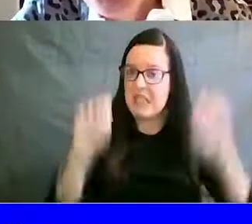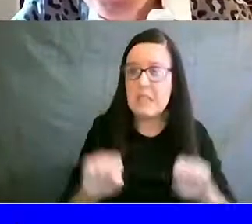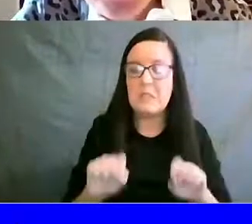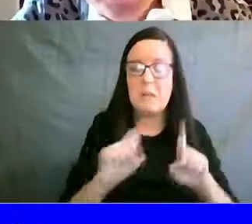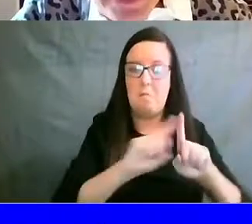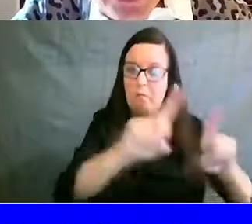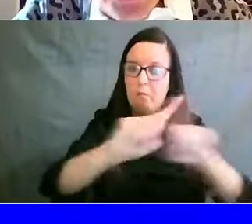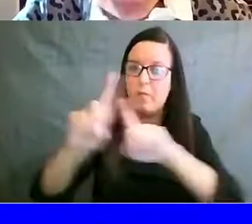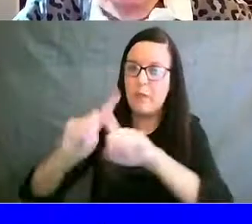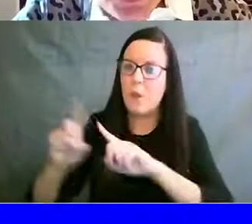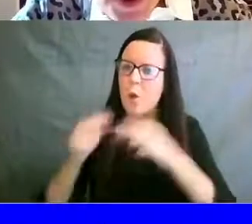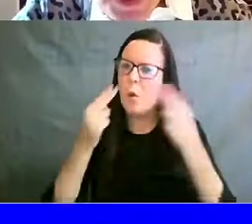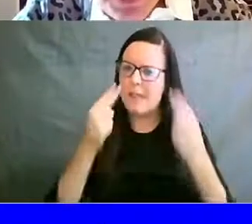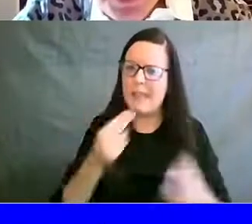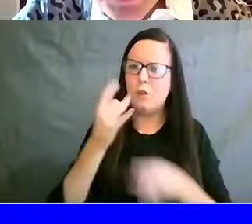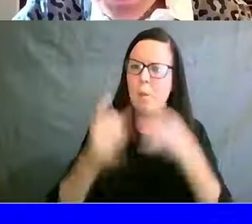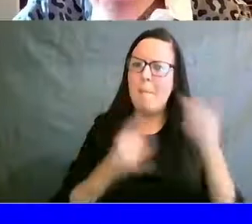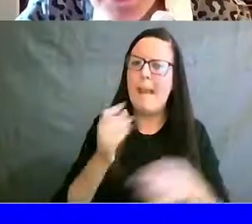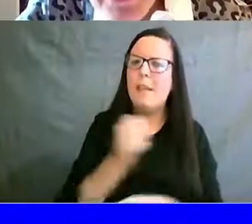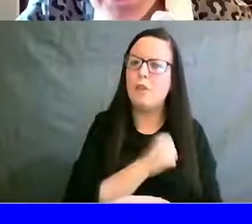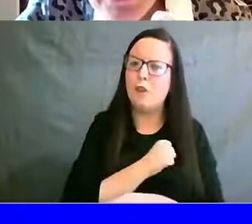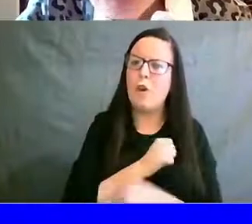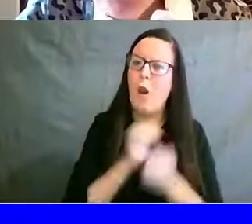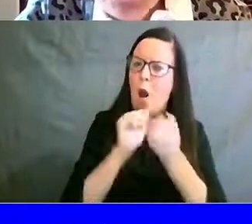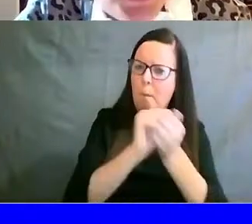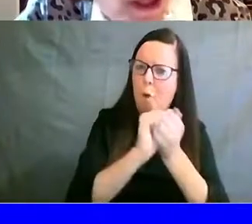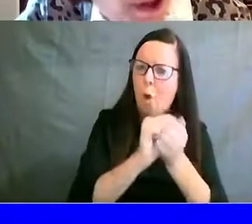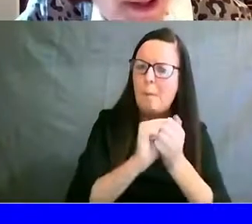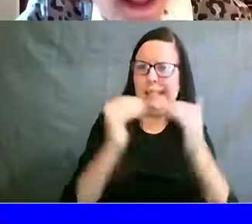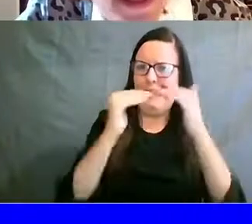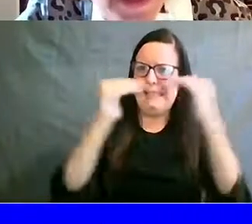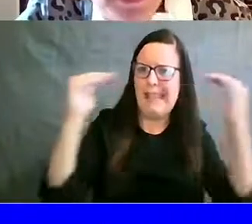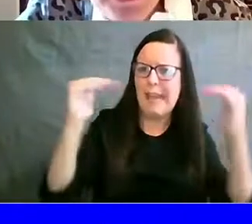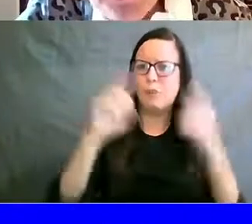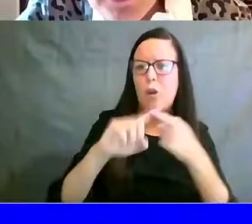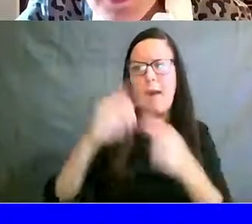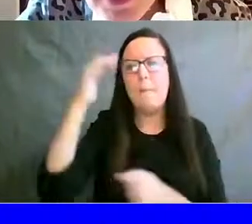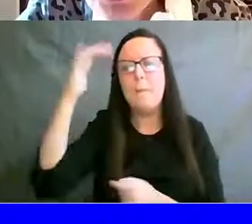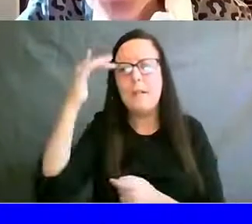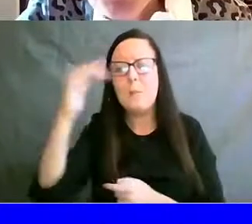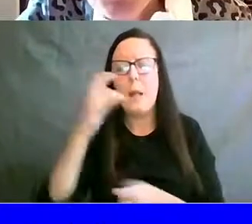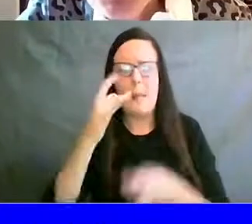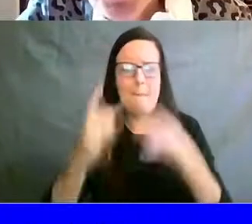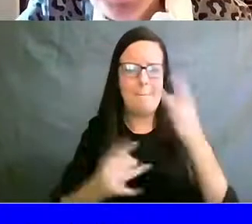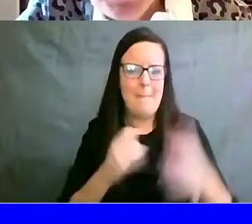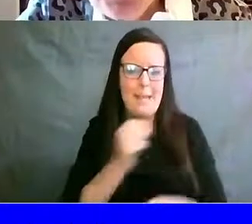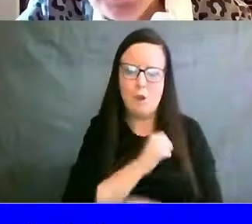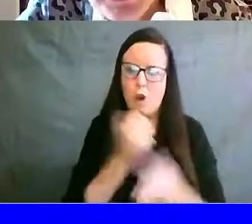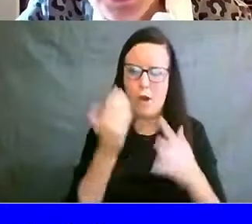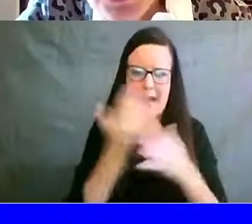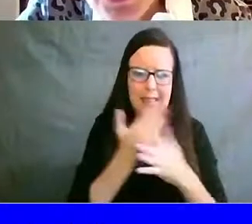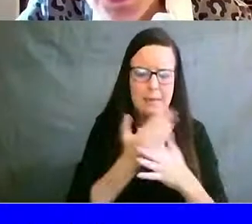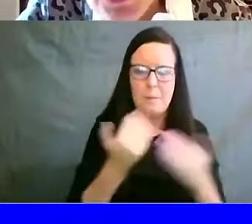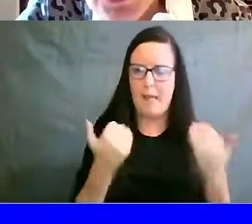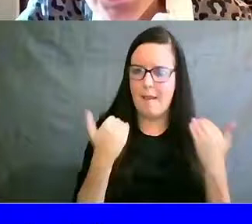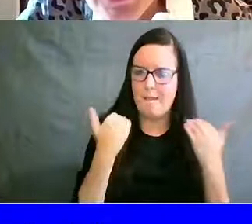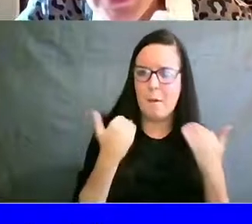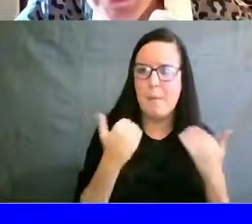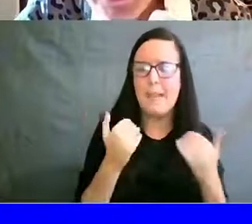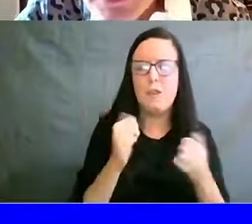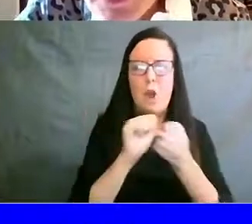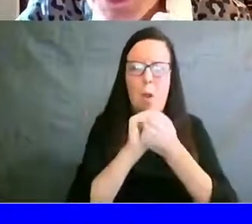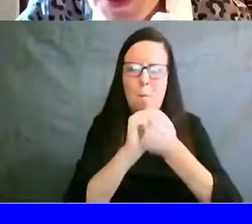ensuring appropriate standards and principles, ensuring accessibility of information and those appropriate communications